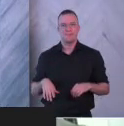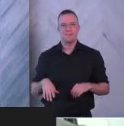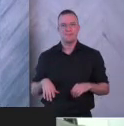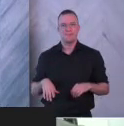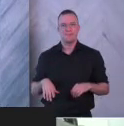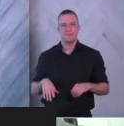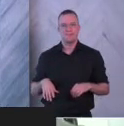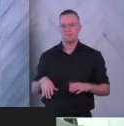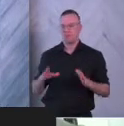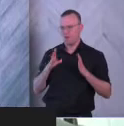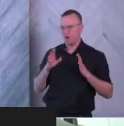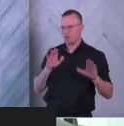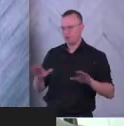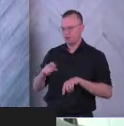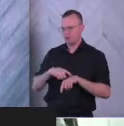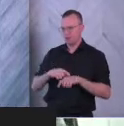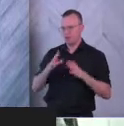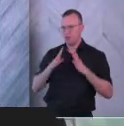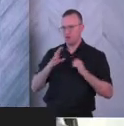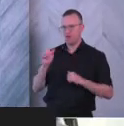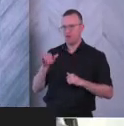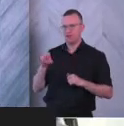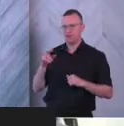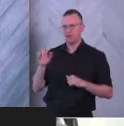It's okay, take your time. Take your time, Okay. Aisha.